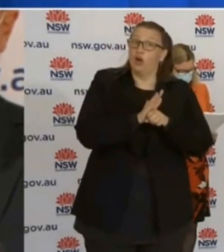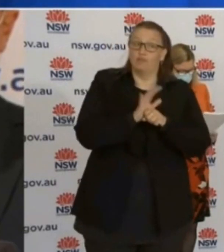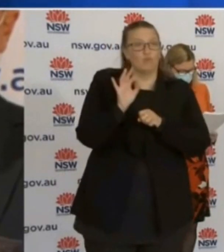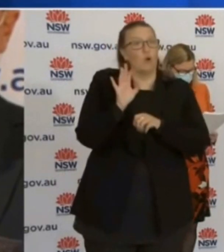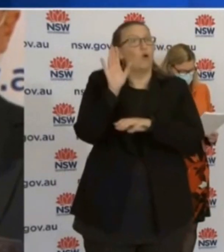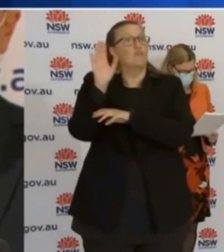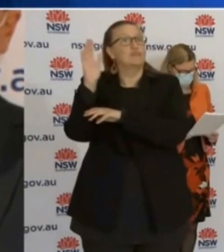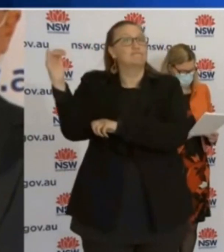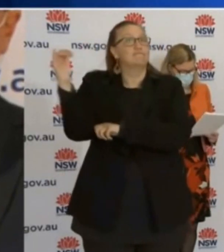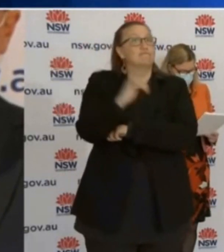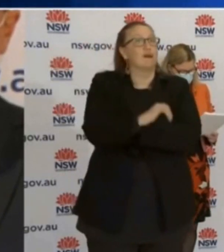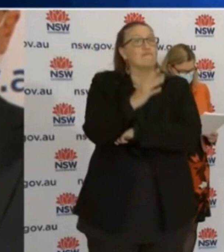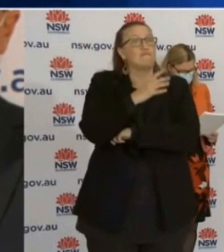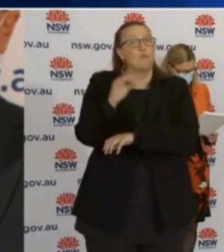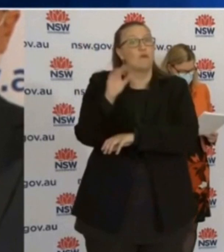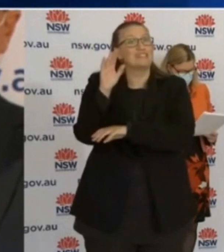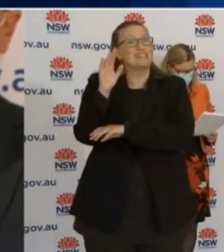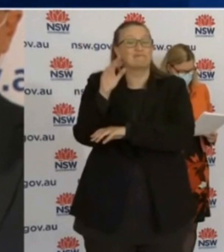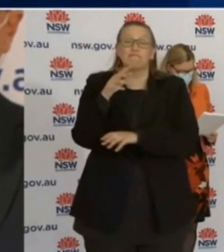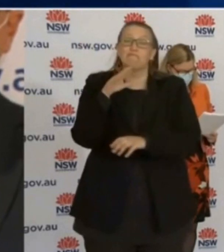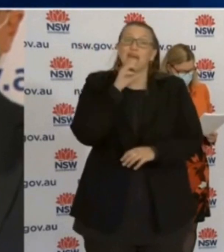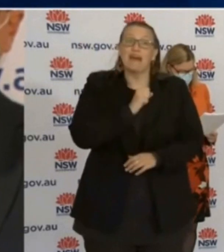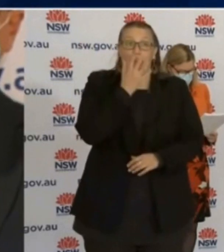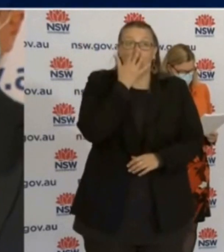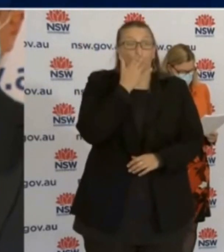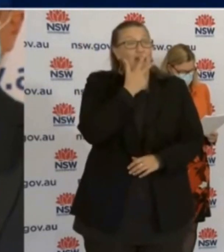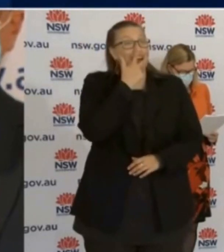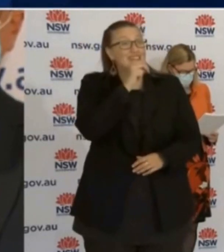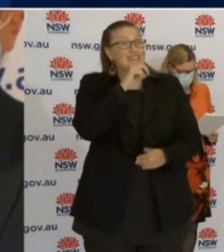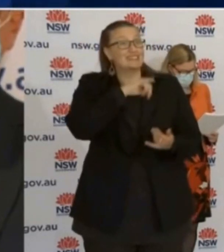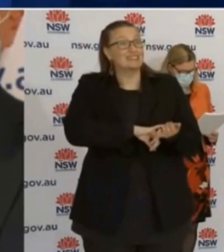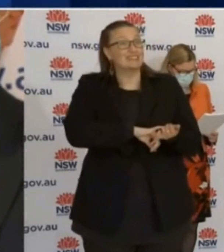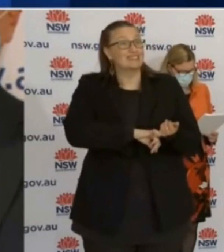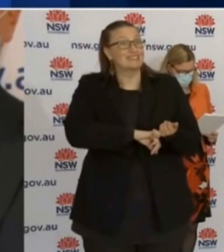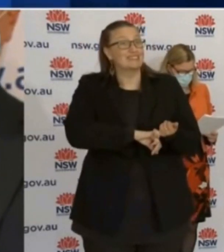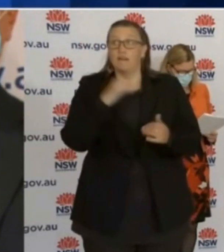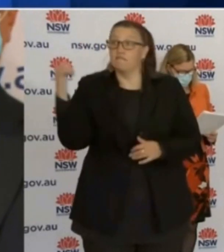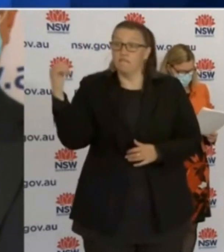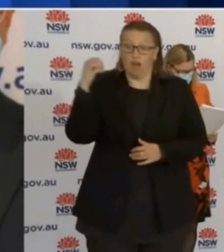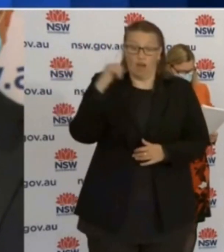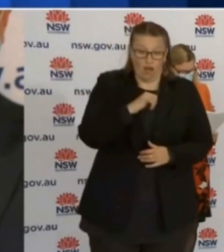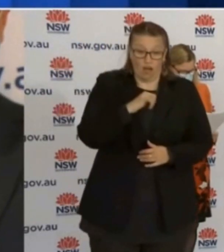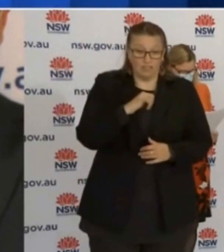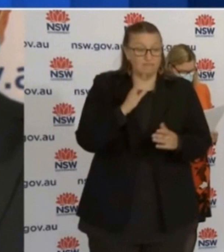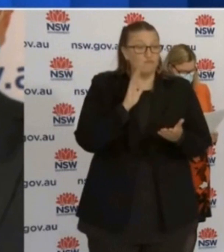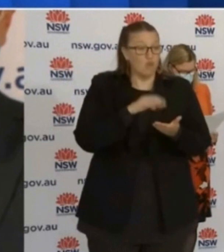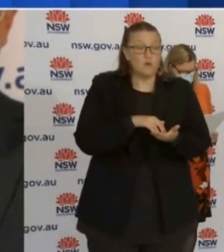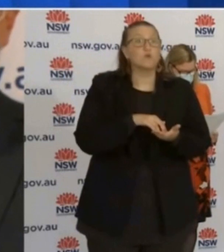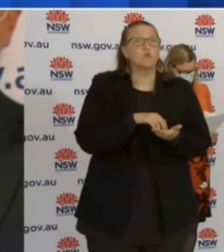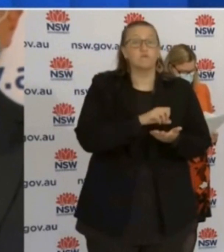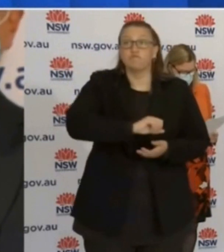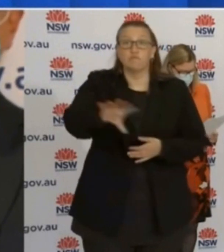80s and we understand taken straight from quarantine, overseas quarantine, to hospital, but he was not related to the current